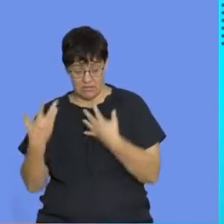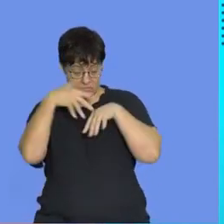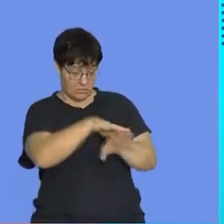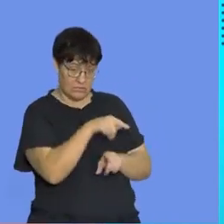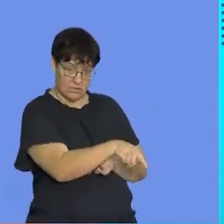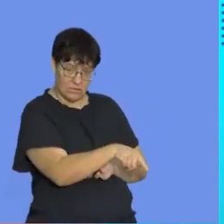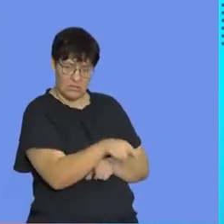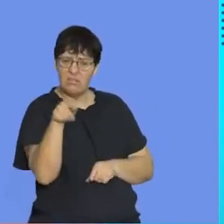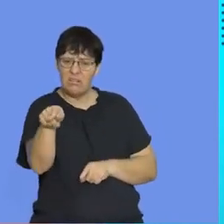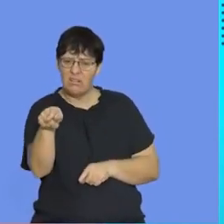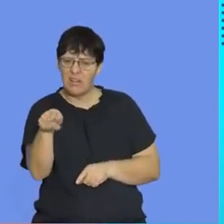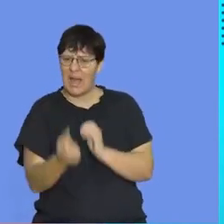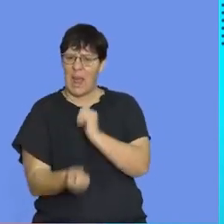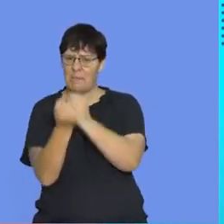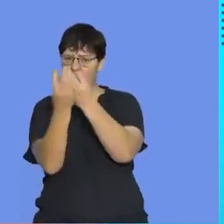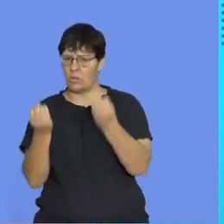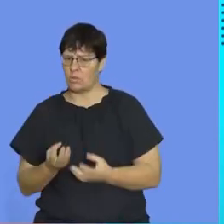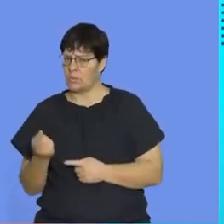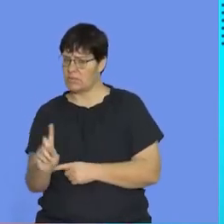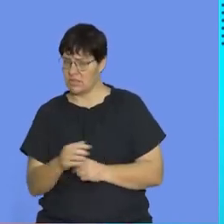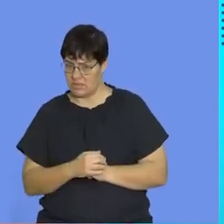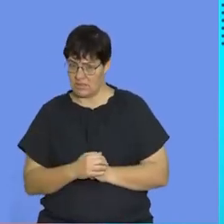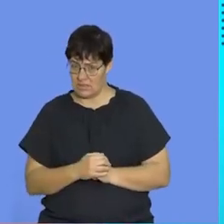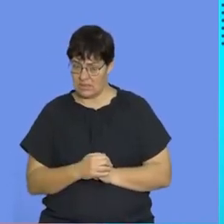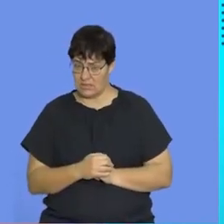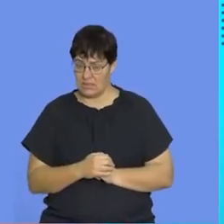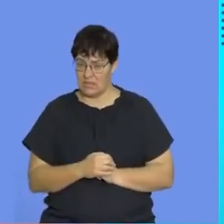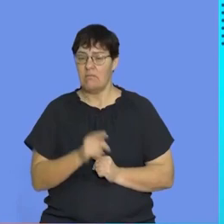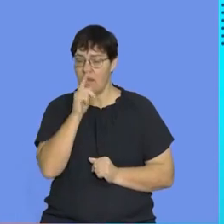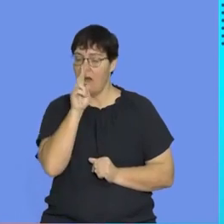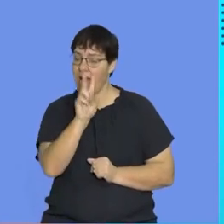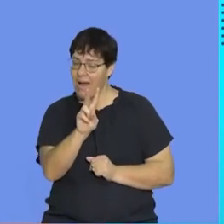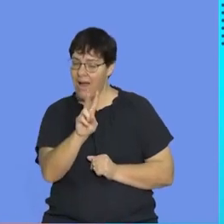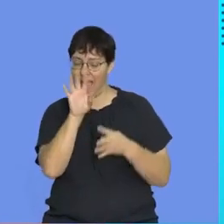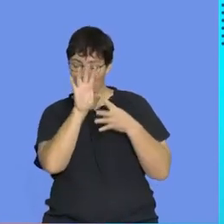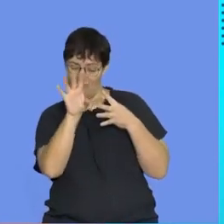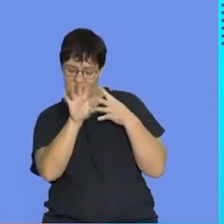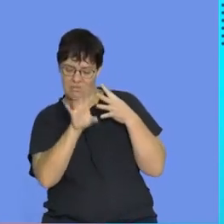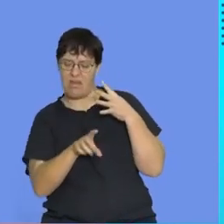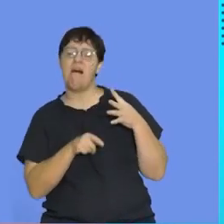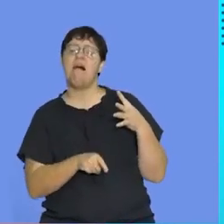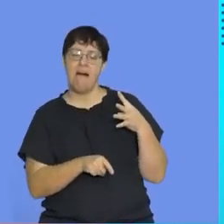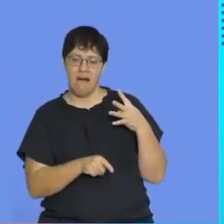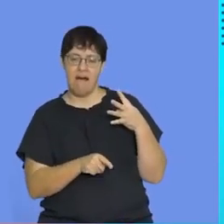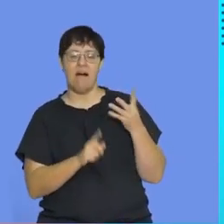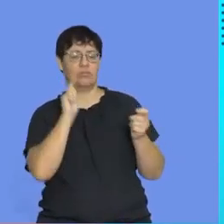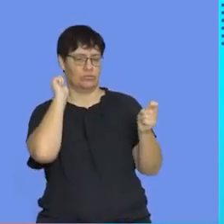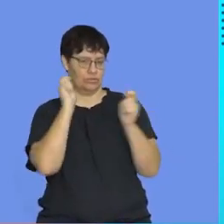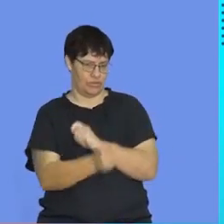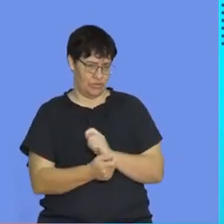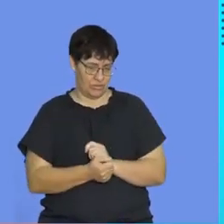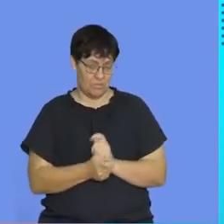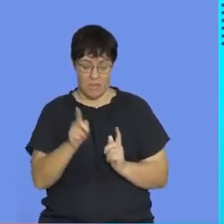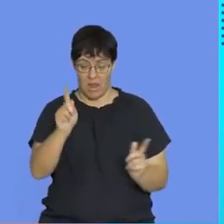very important, features or characteristics of a chemical change. In other words, what exactly happens during